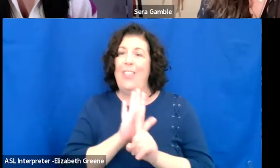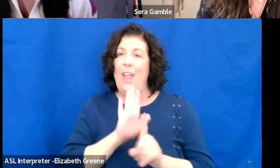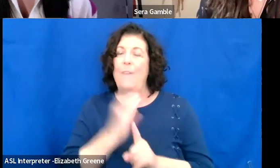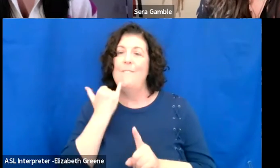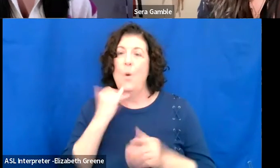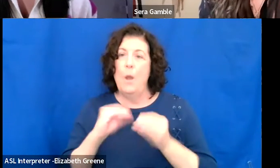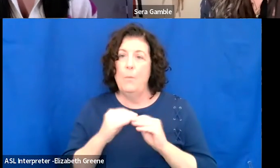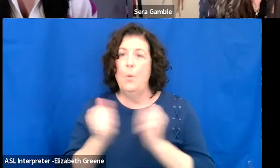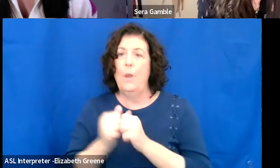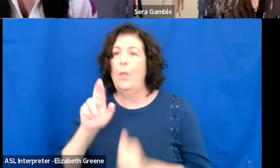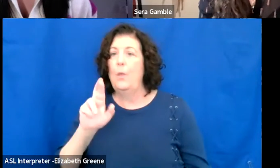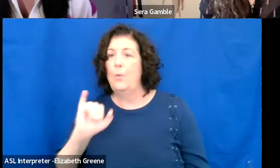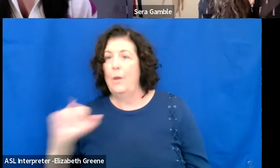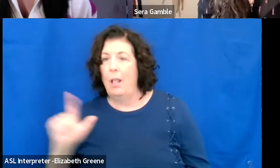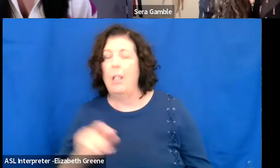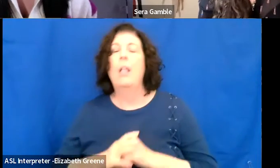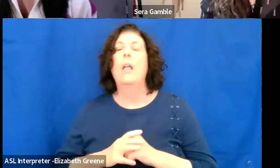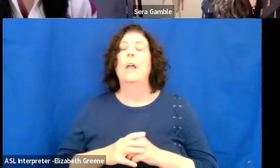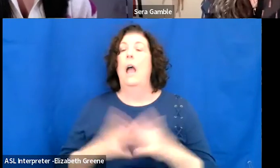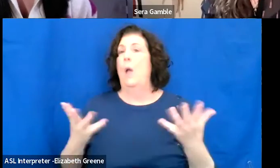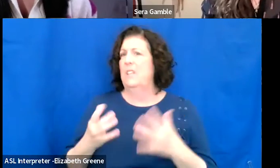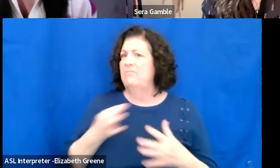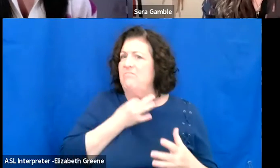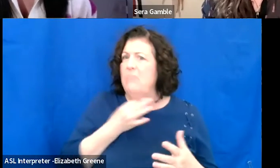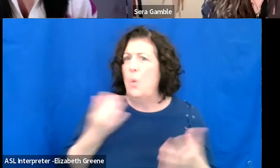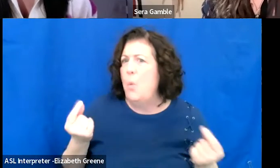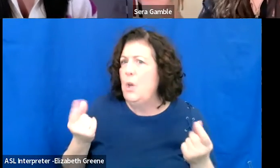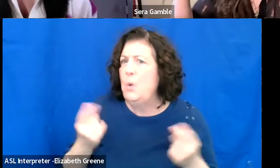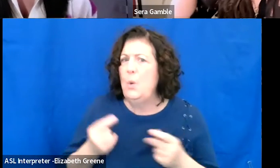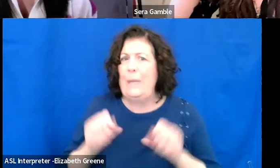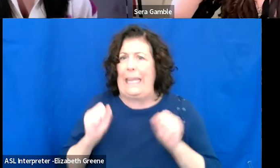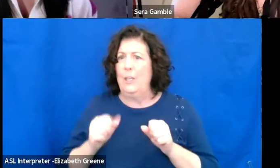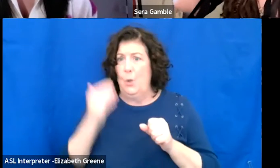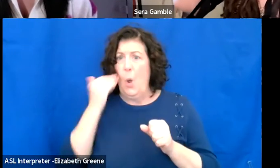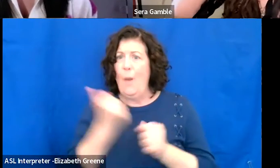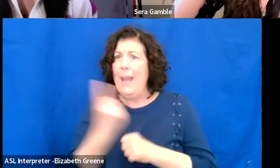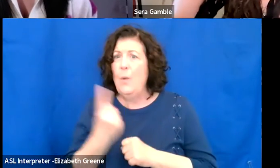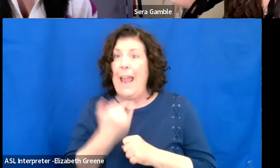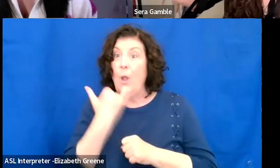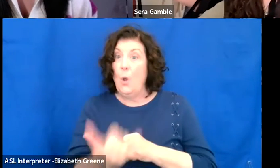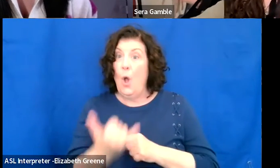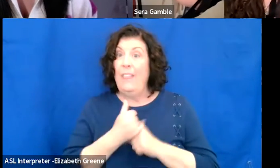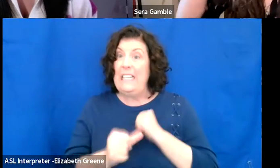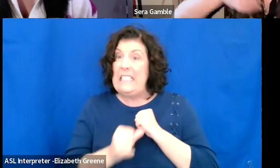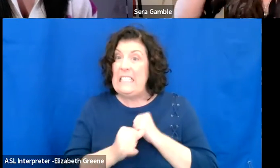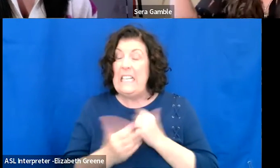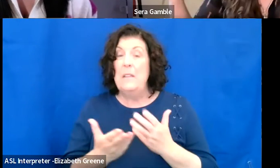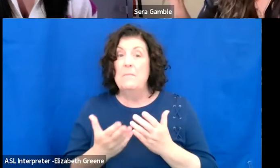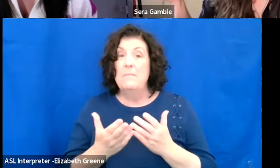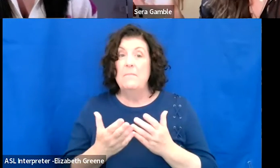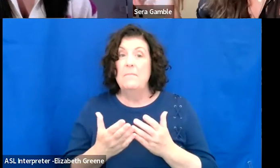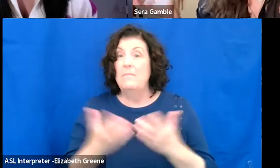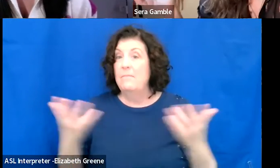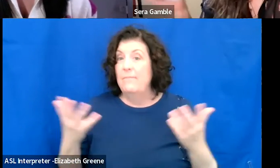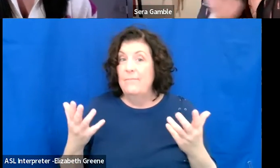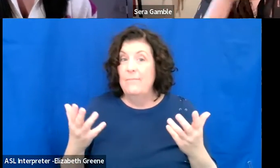them and I was like, what do you do? Like, what do you do? Do you know anyone I can call their assistant? And they said, you know, here's the agent I would have if